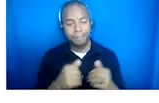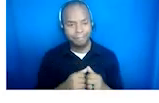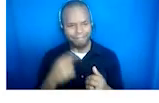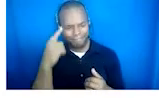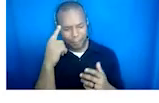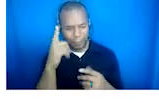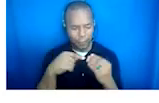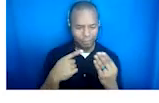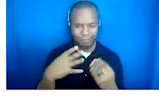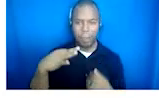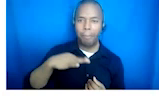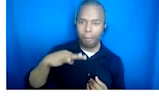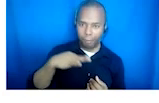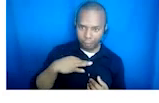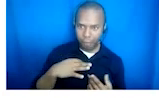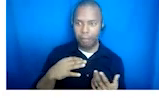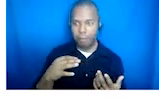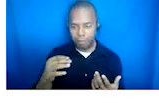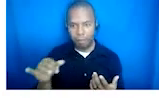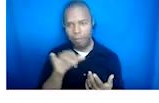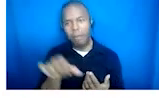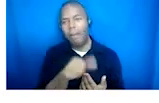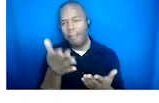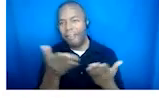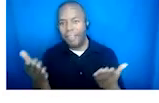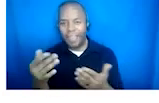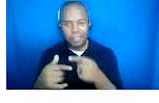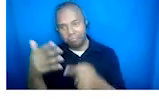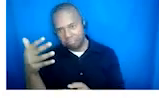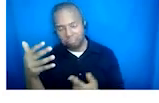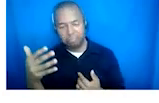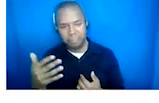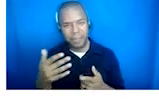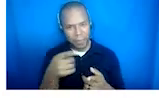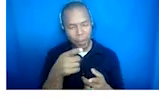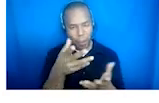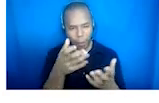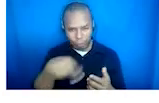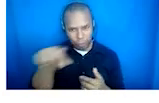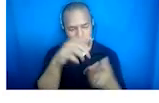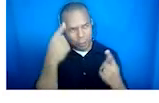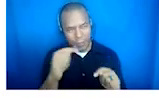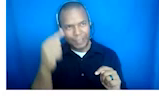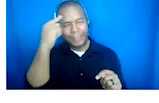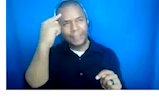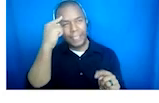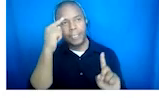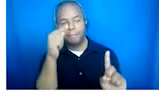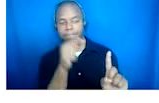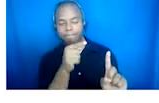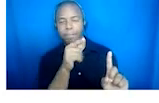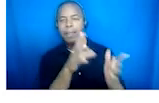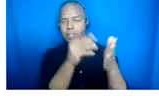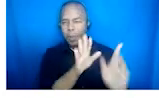benefits of CVC-OEI and all the other things that go with it, try to focus on that student's